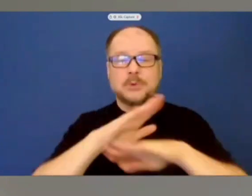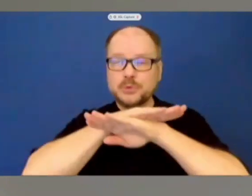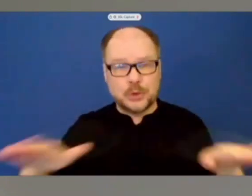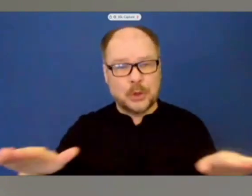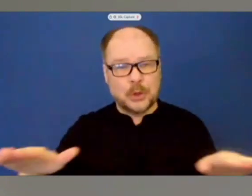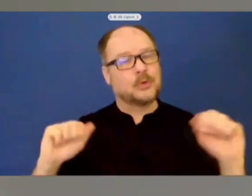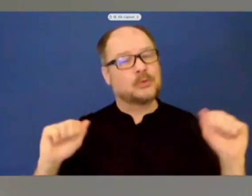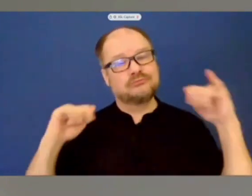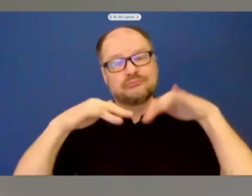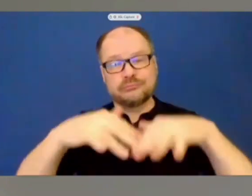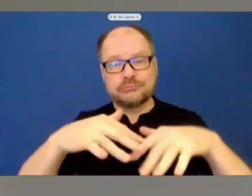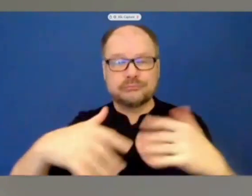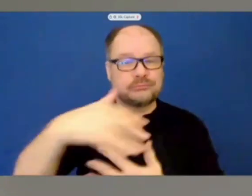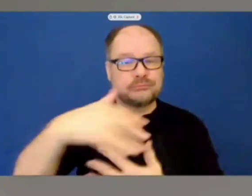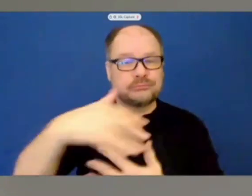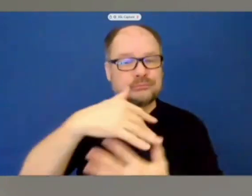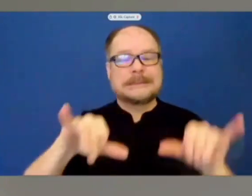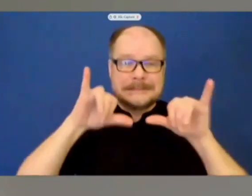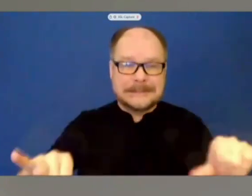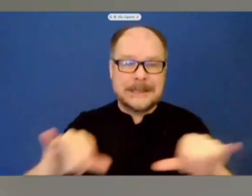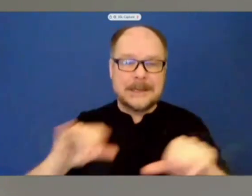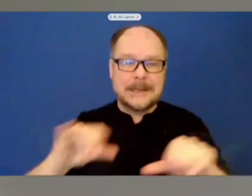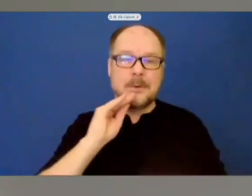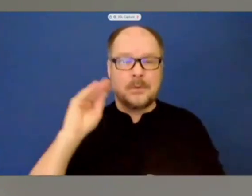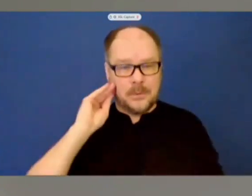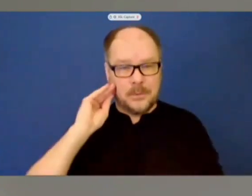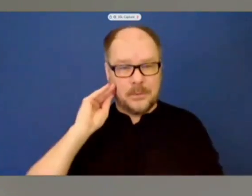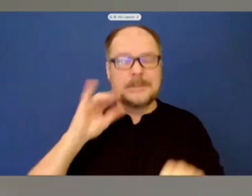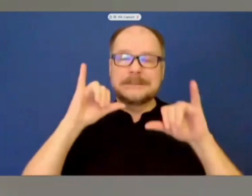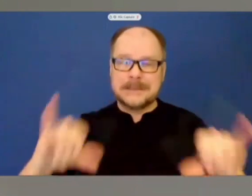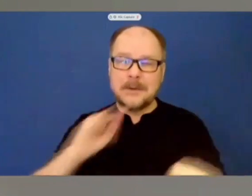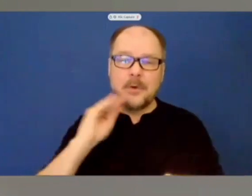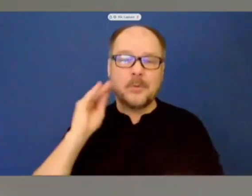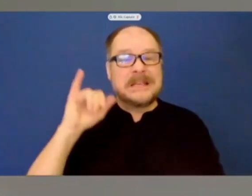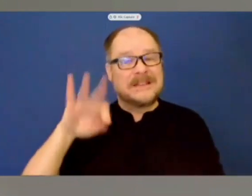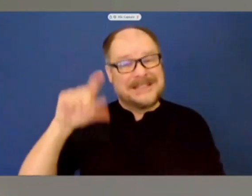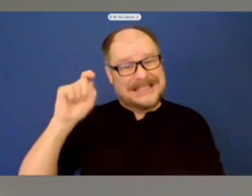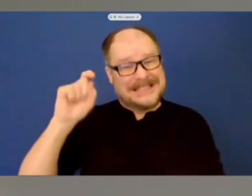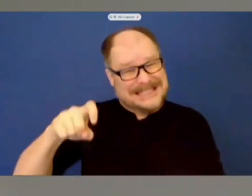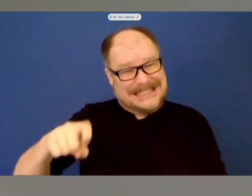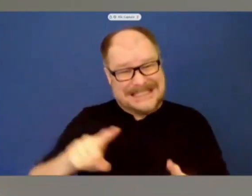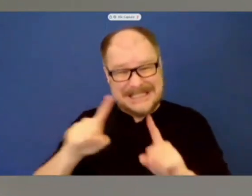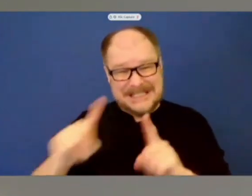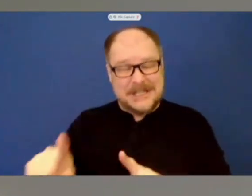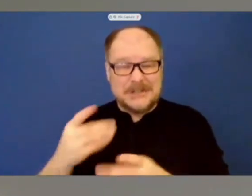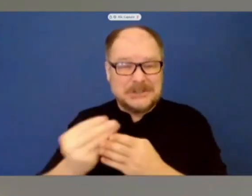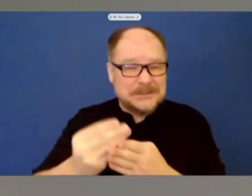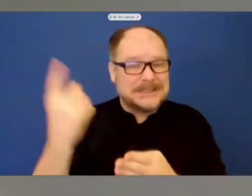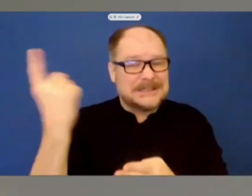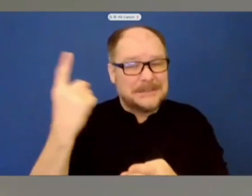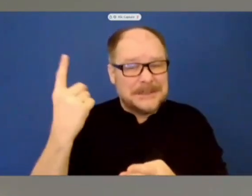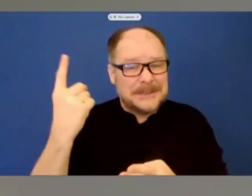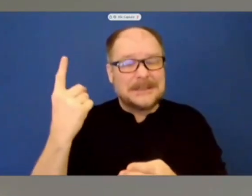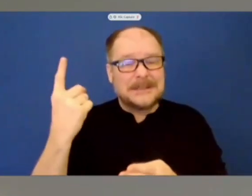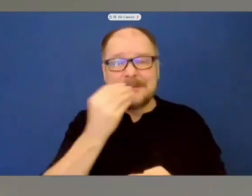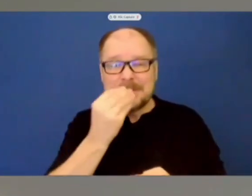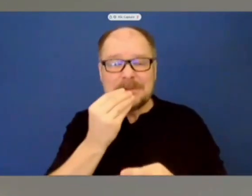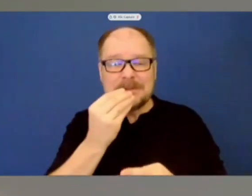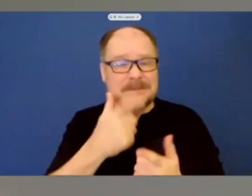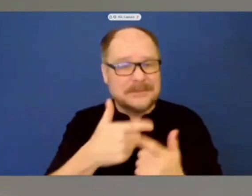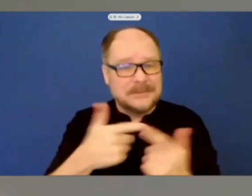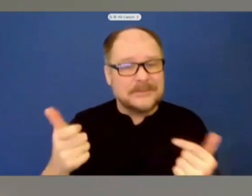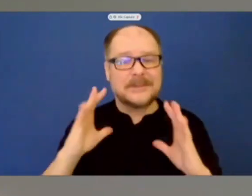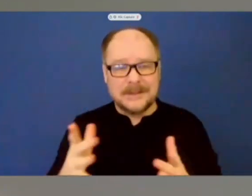stay at home unless there is a need for them to be out. So at this point in time, I would say this does not sound, I don't have specifics, just what you've